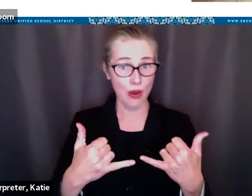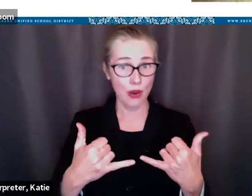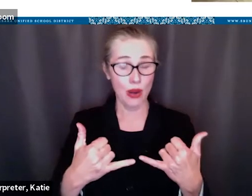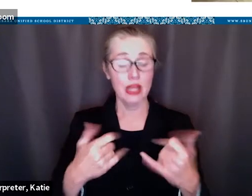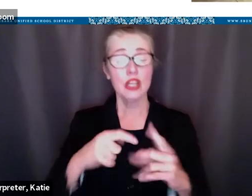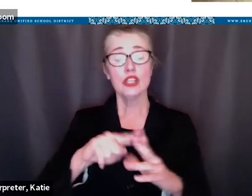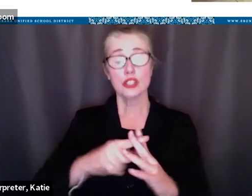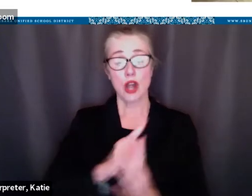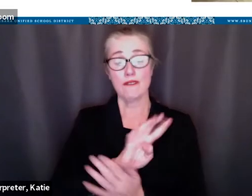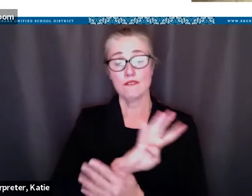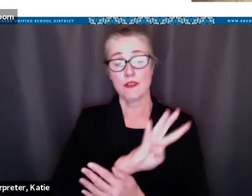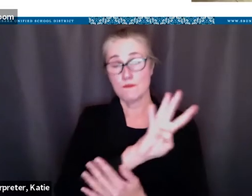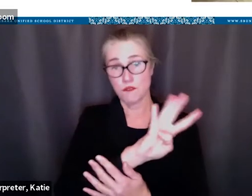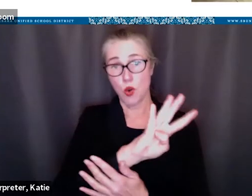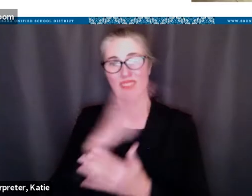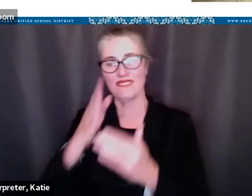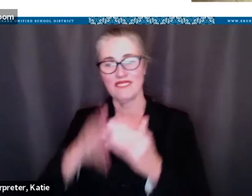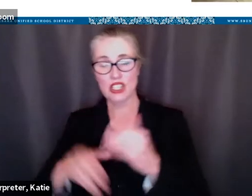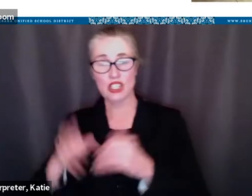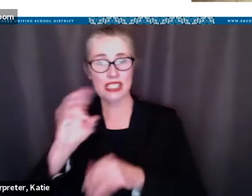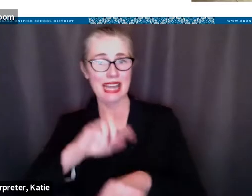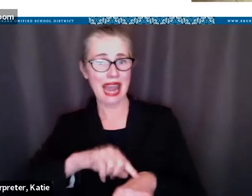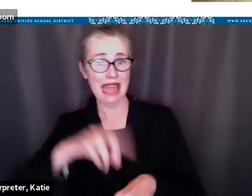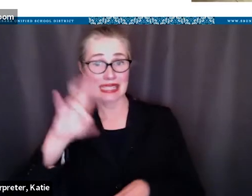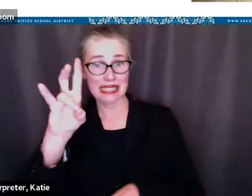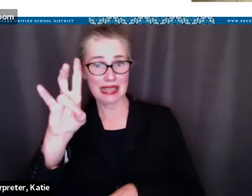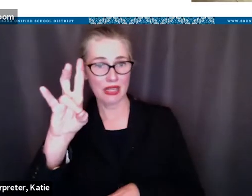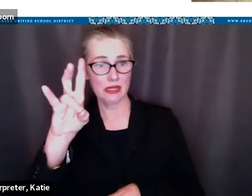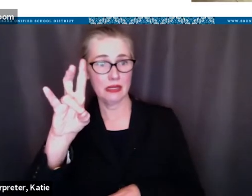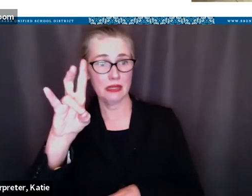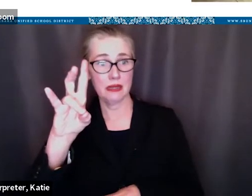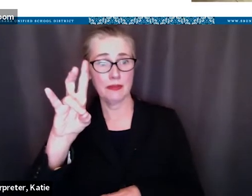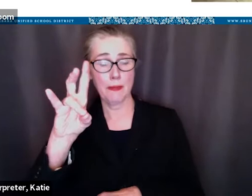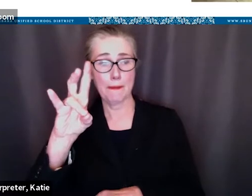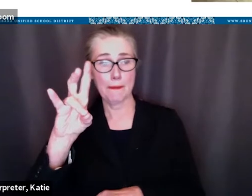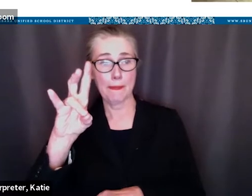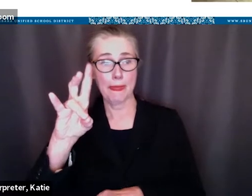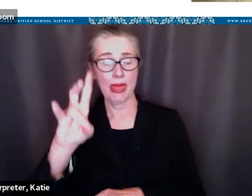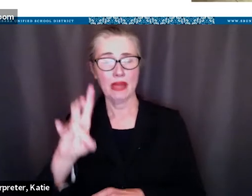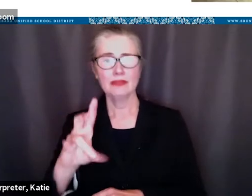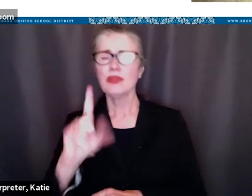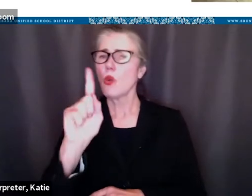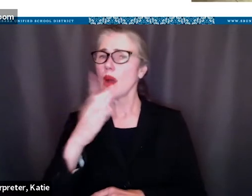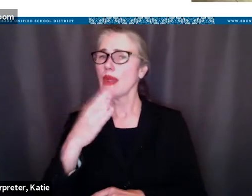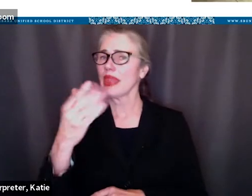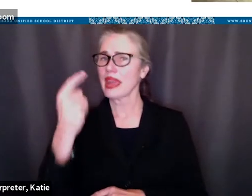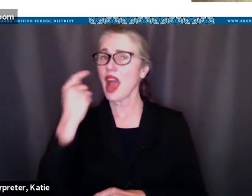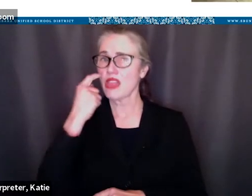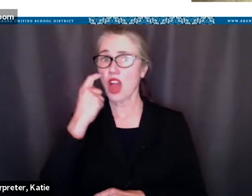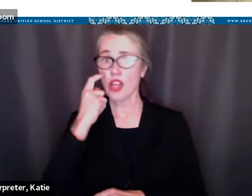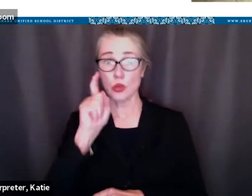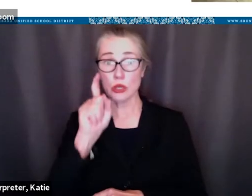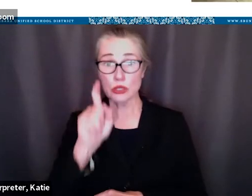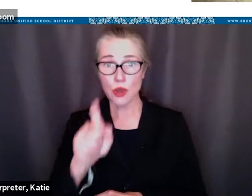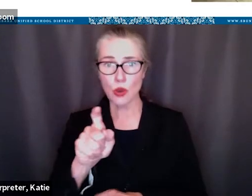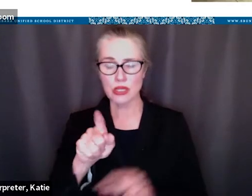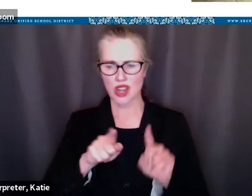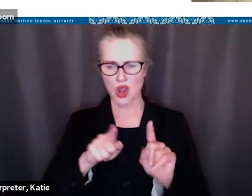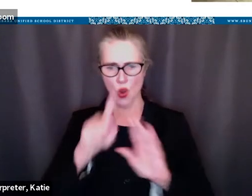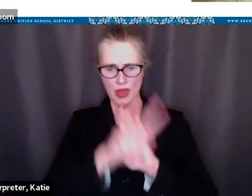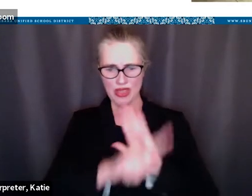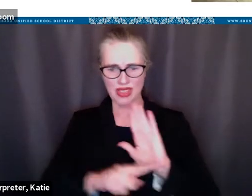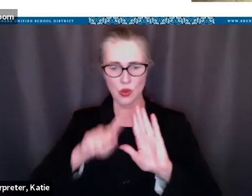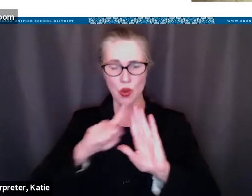four to seven one of the things that i thought would catch your attention would be that within one hour we were